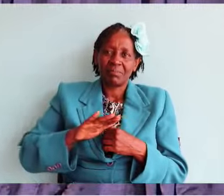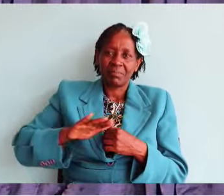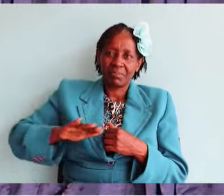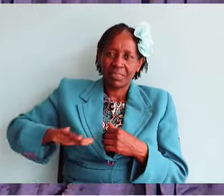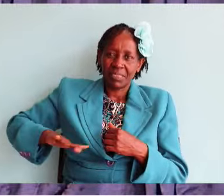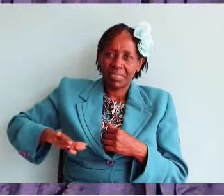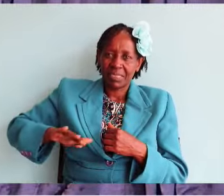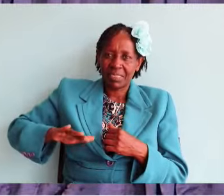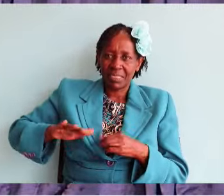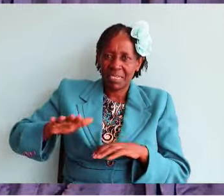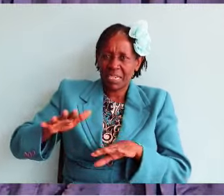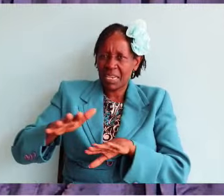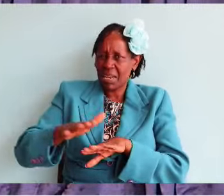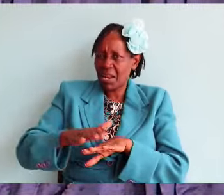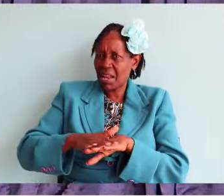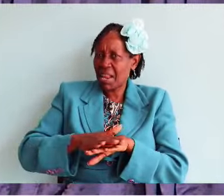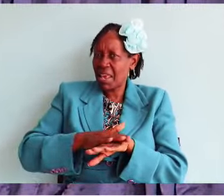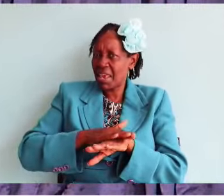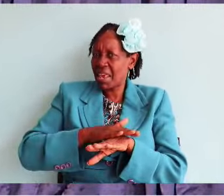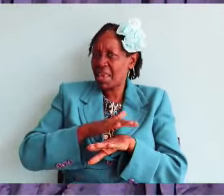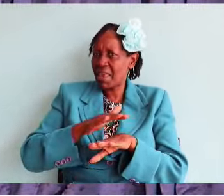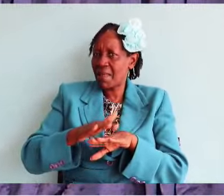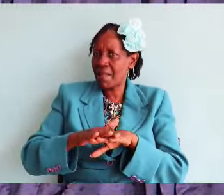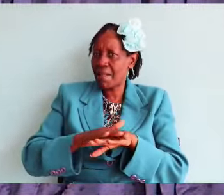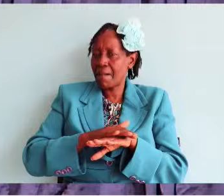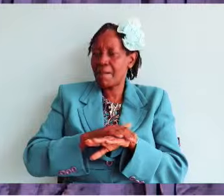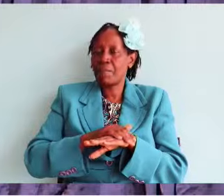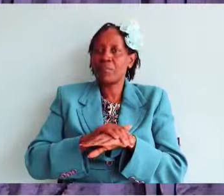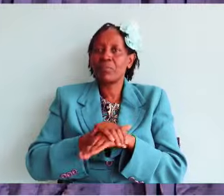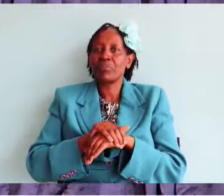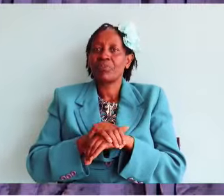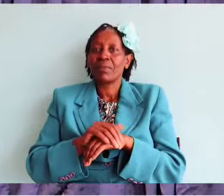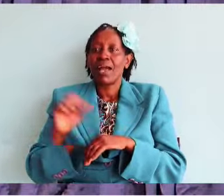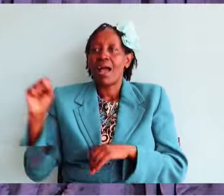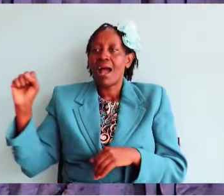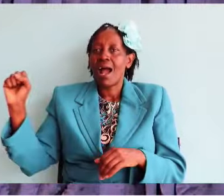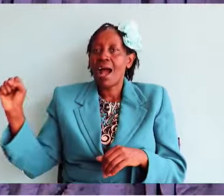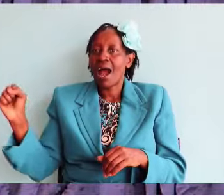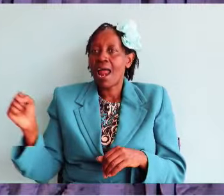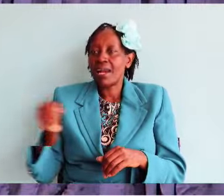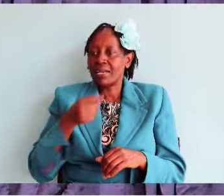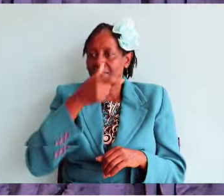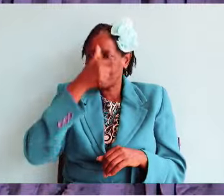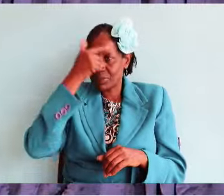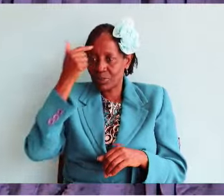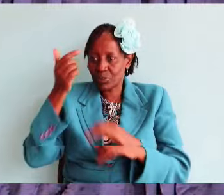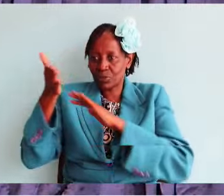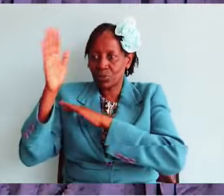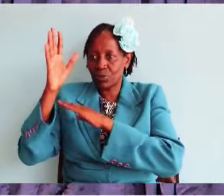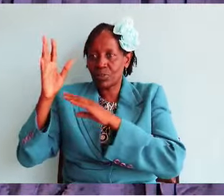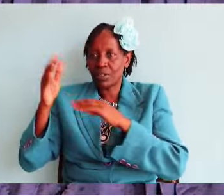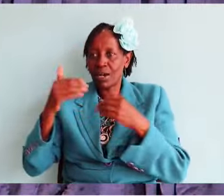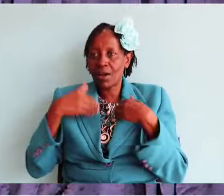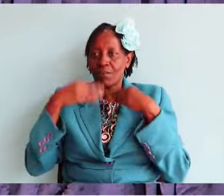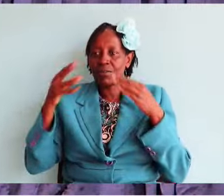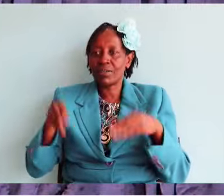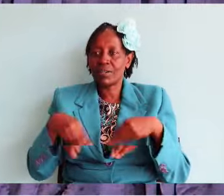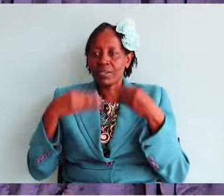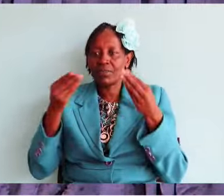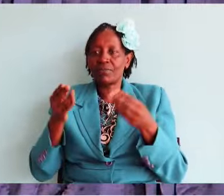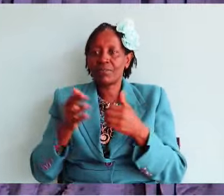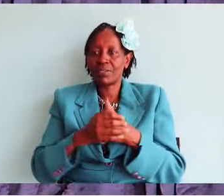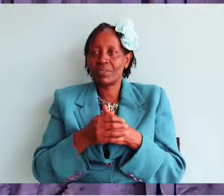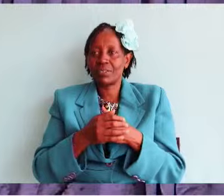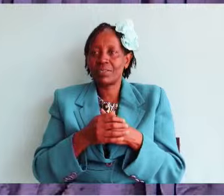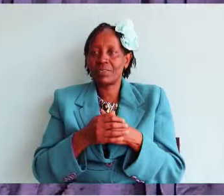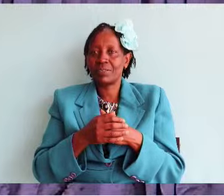Arise and go. And so that happened. For the Lord has given them into our hands already. Then he divided the